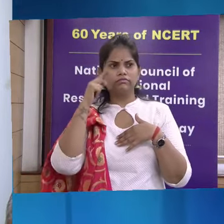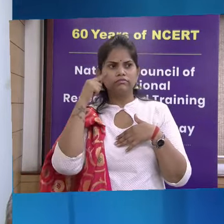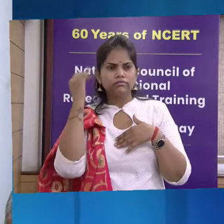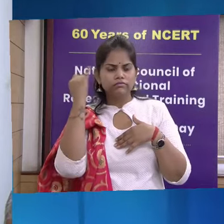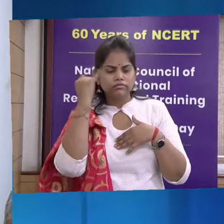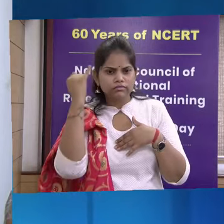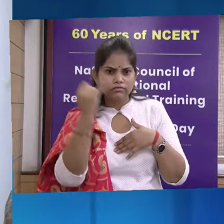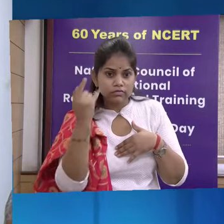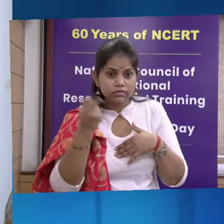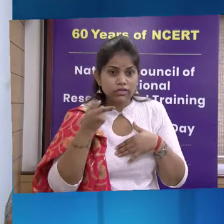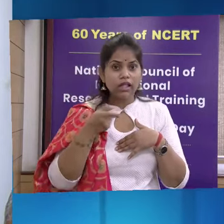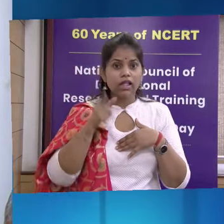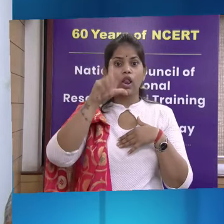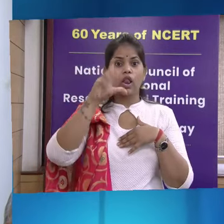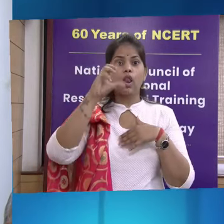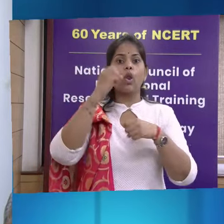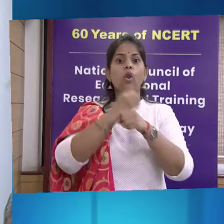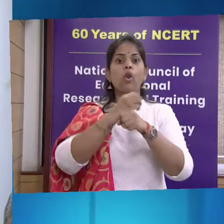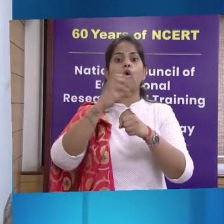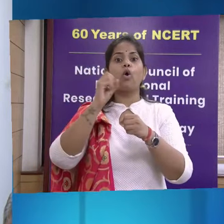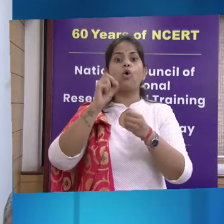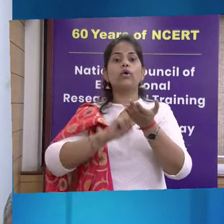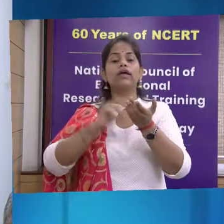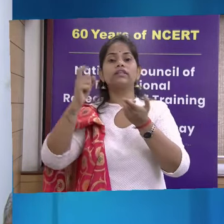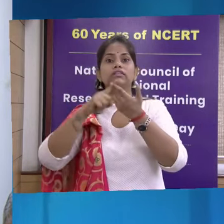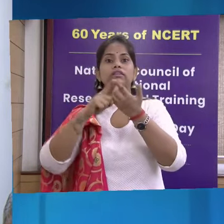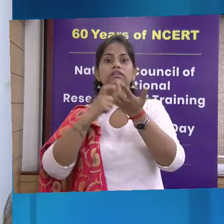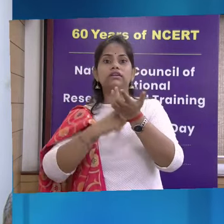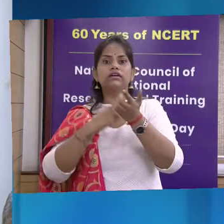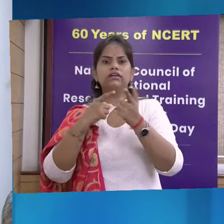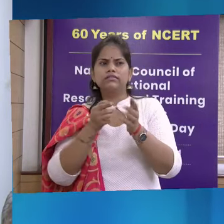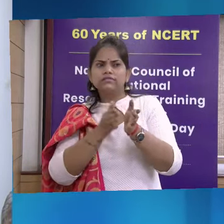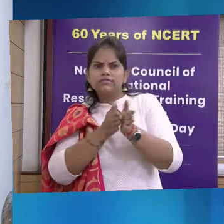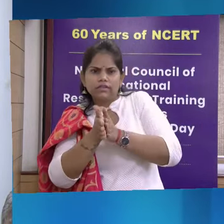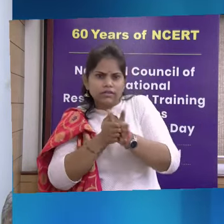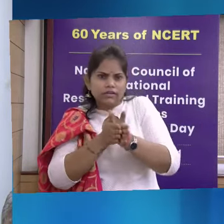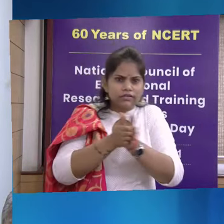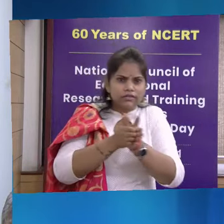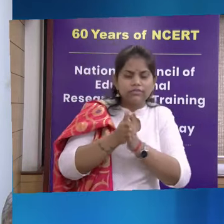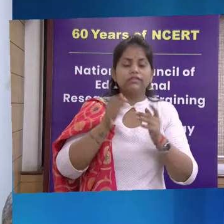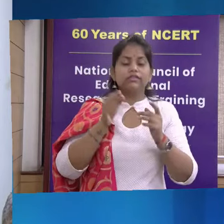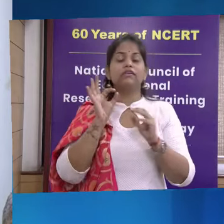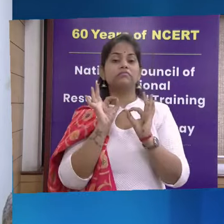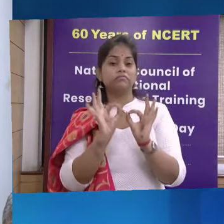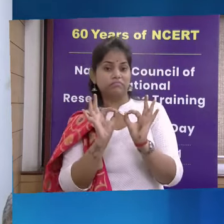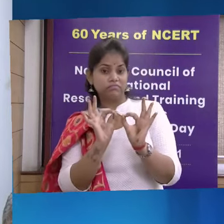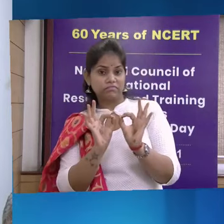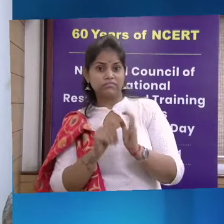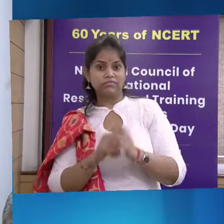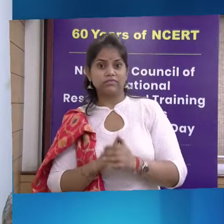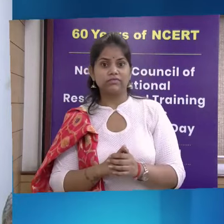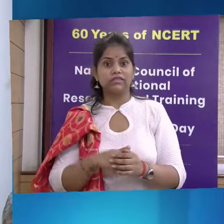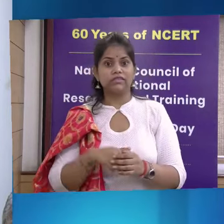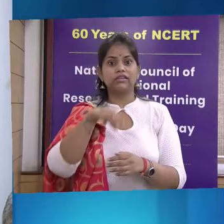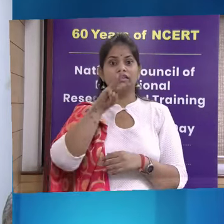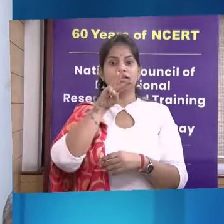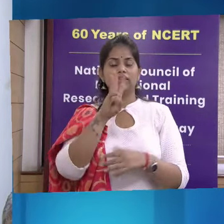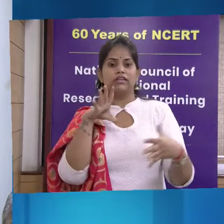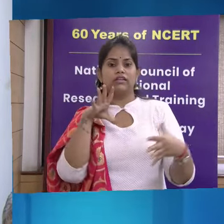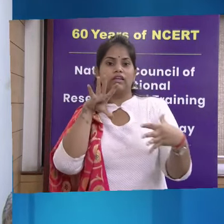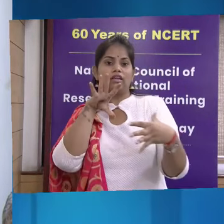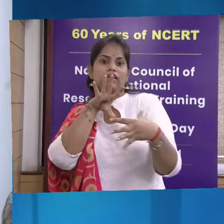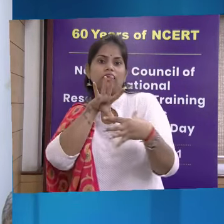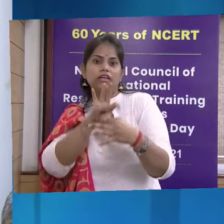NCERT logo quite interesting and symbolic, which is three intertwined